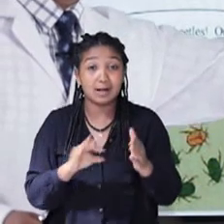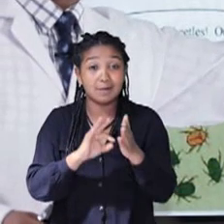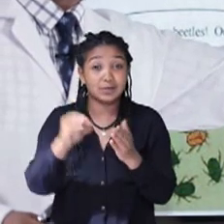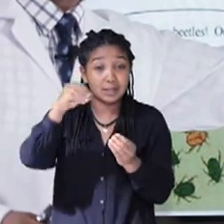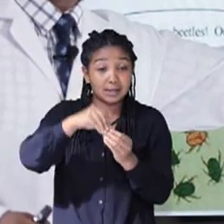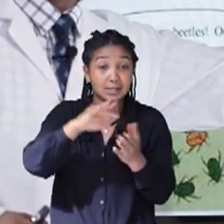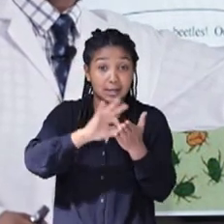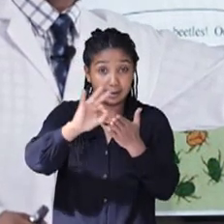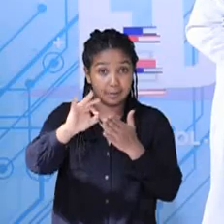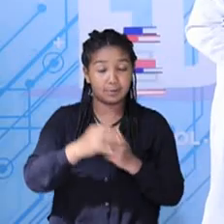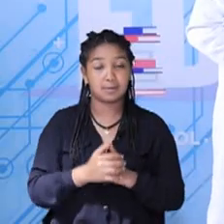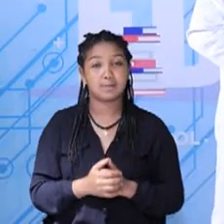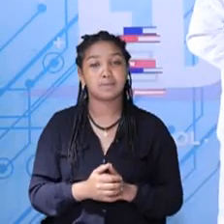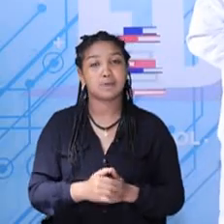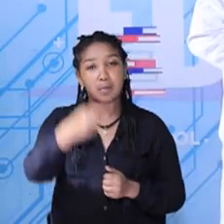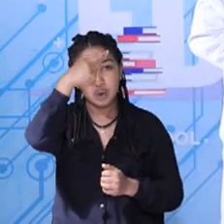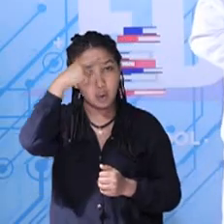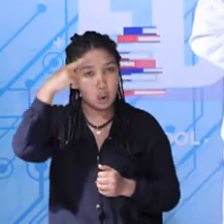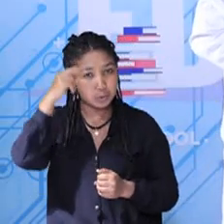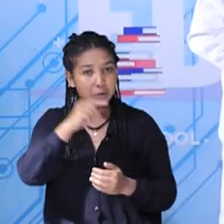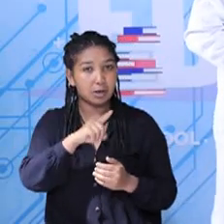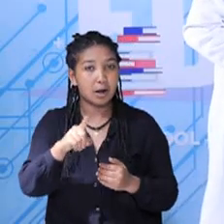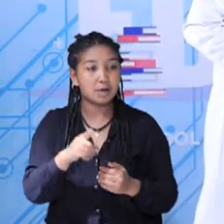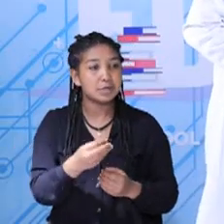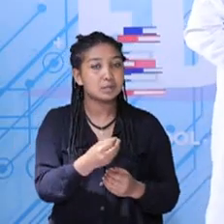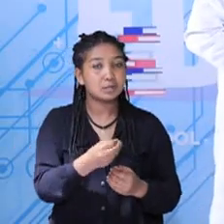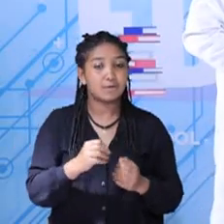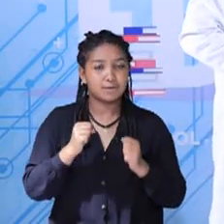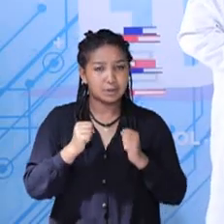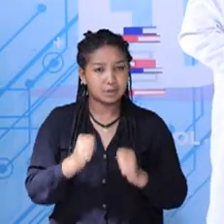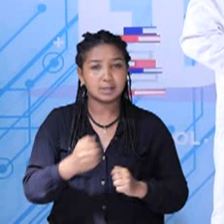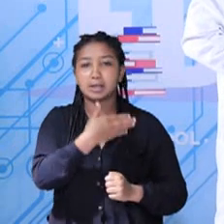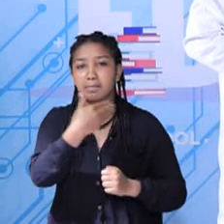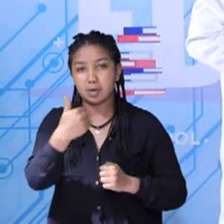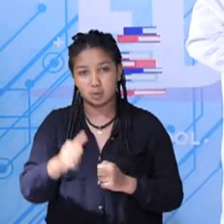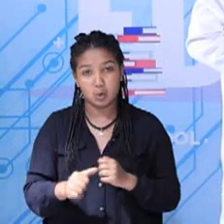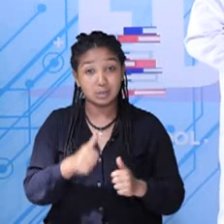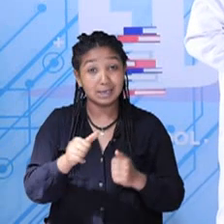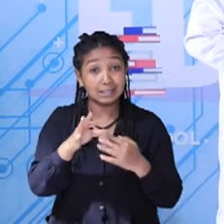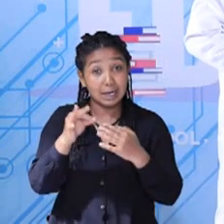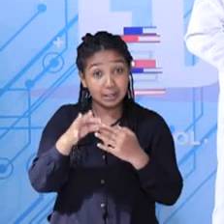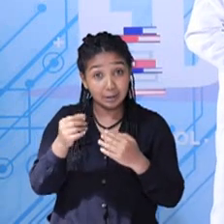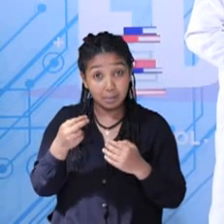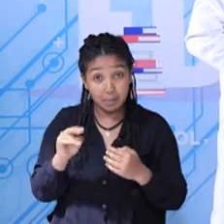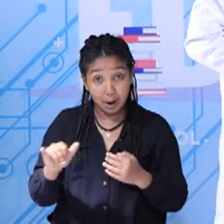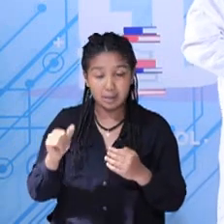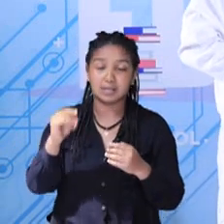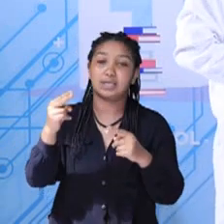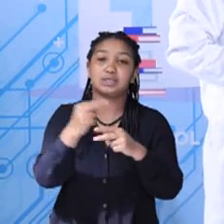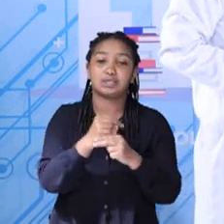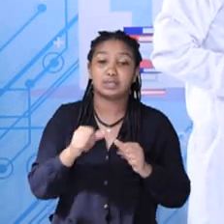increased their number because they are the fittest one, the best one, which are selected by the nature.